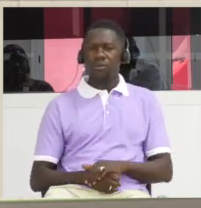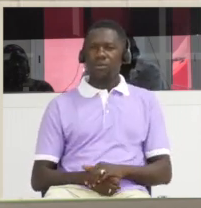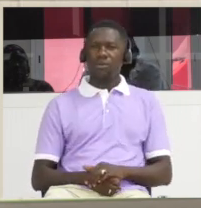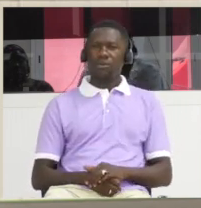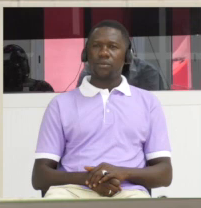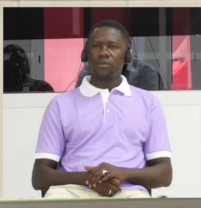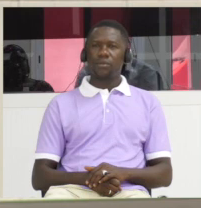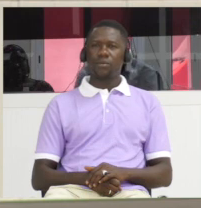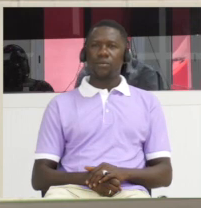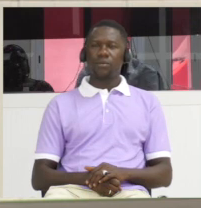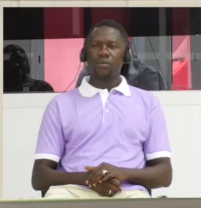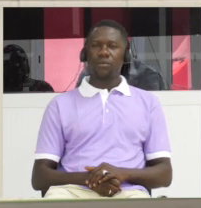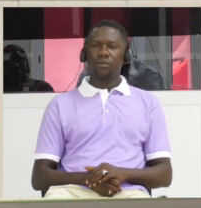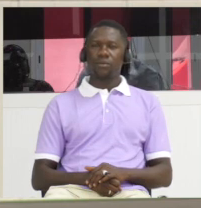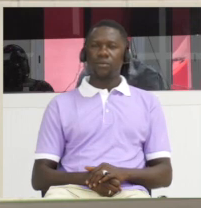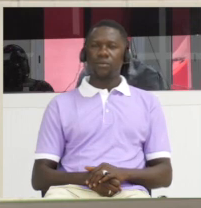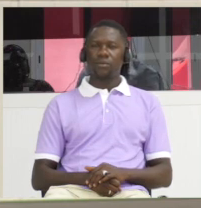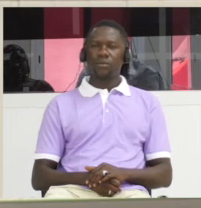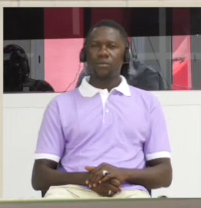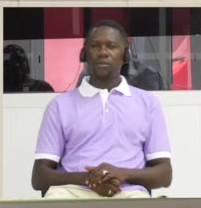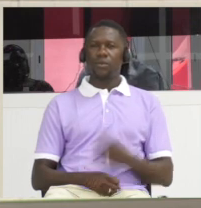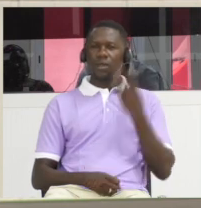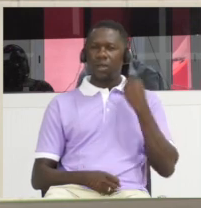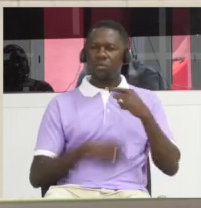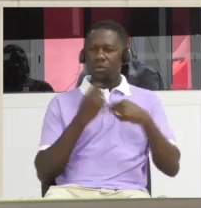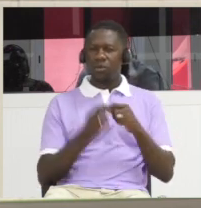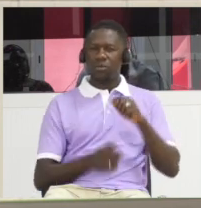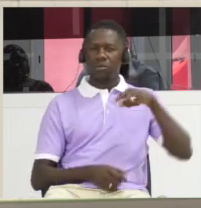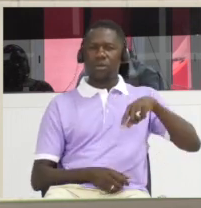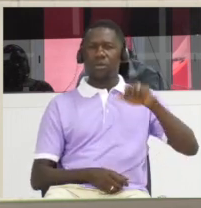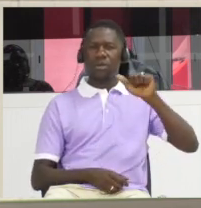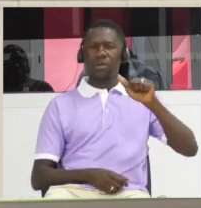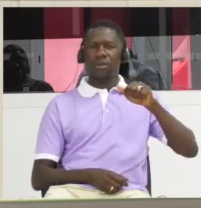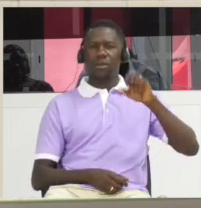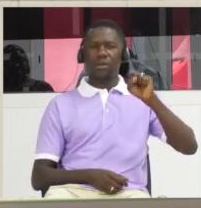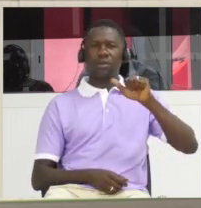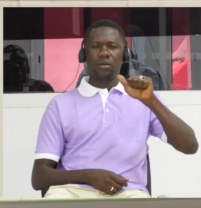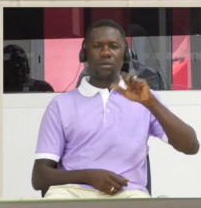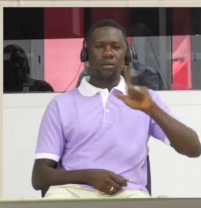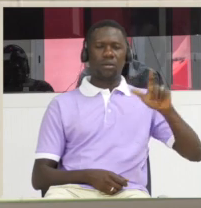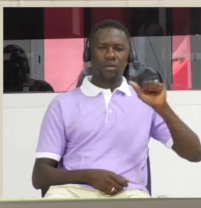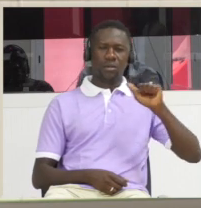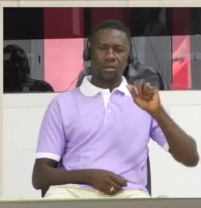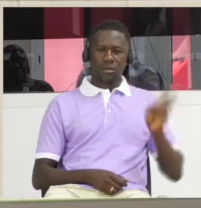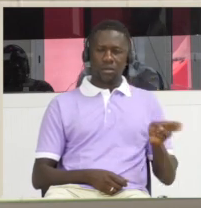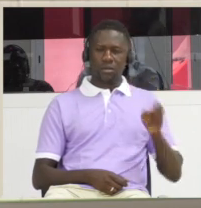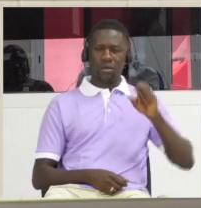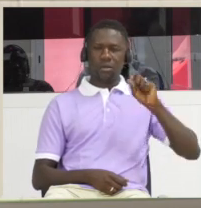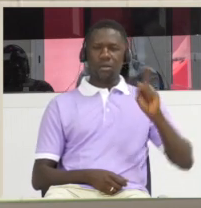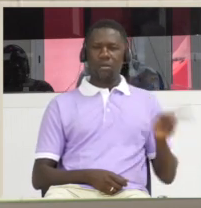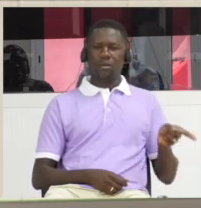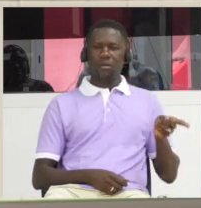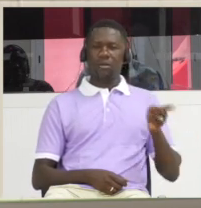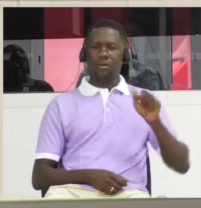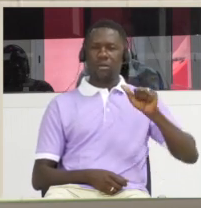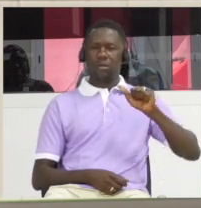How about Pasalajan? Did you see him that day? Yeah, I was in his office